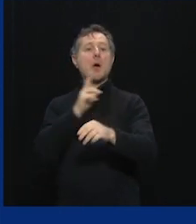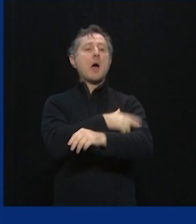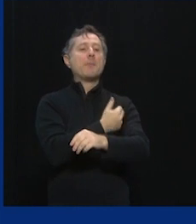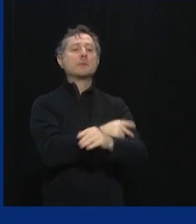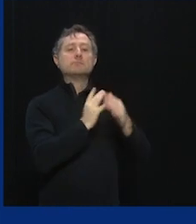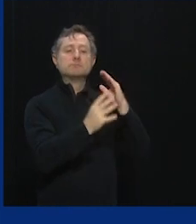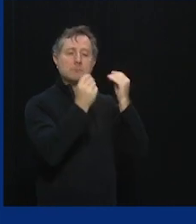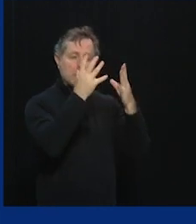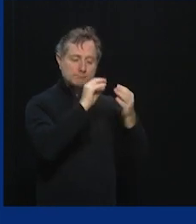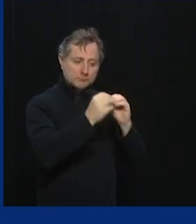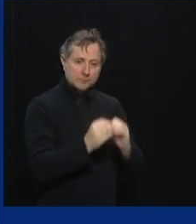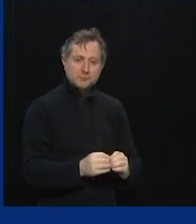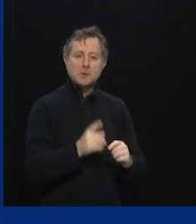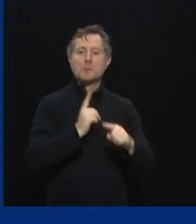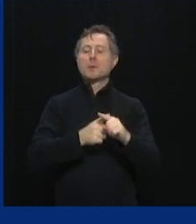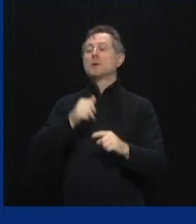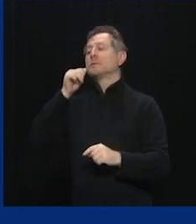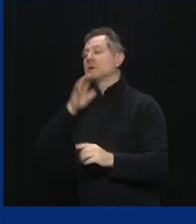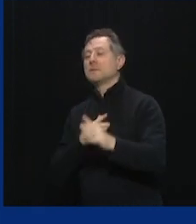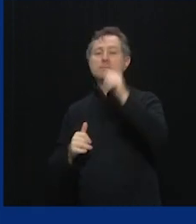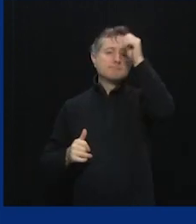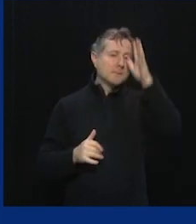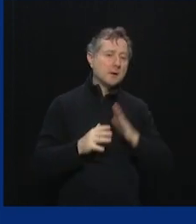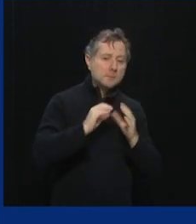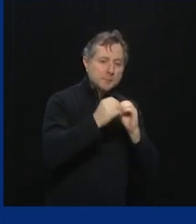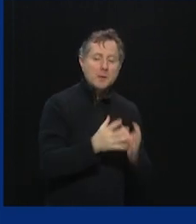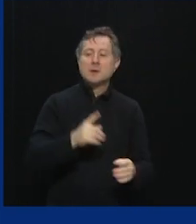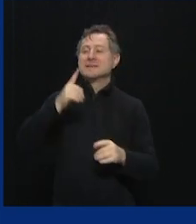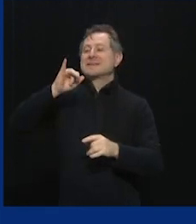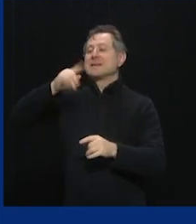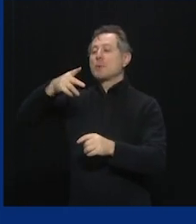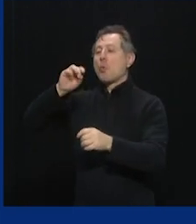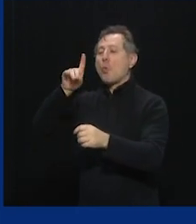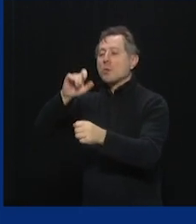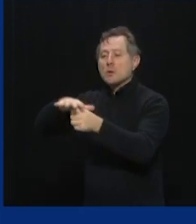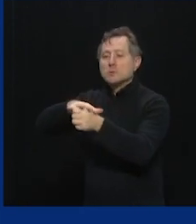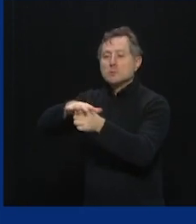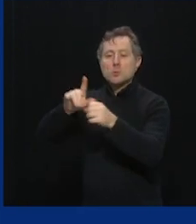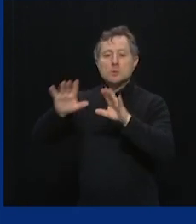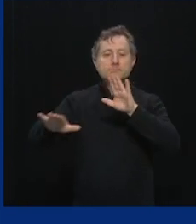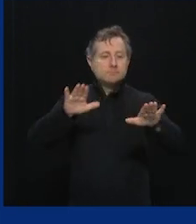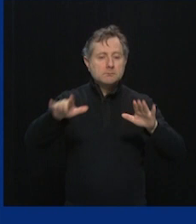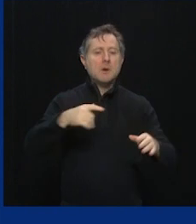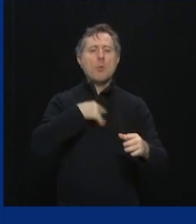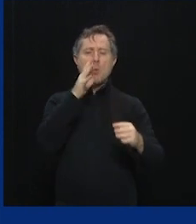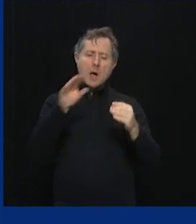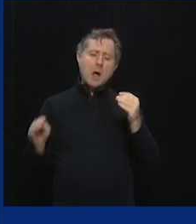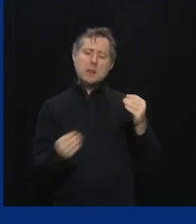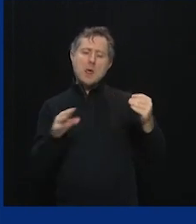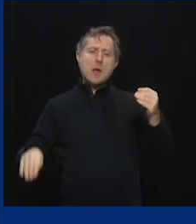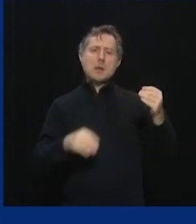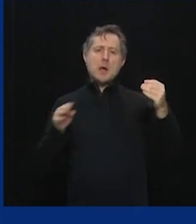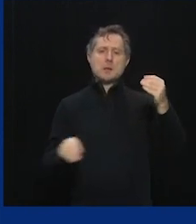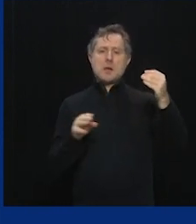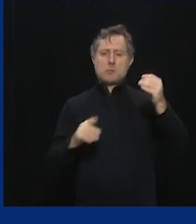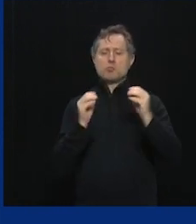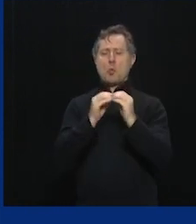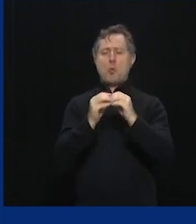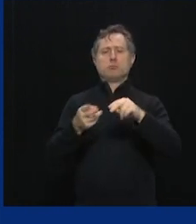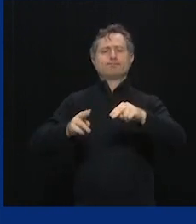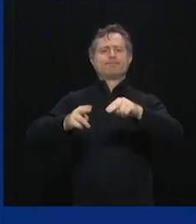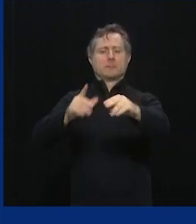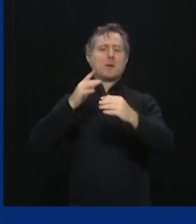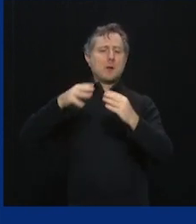on hospitalizations and beds. And over the next few weeks, we're going to continue adding more data sets behind the dashboards whenever they're